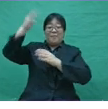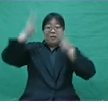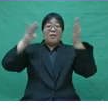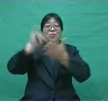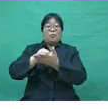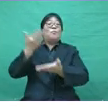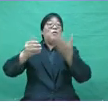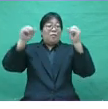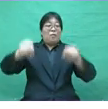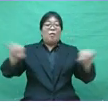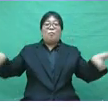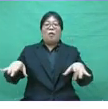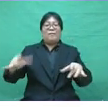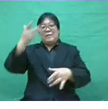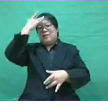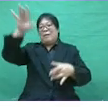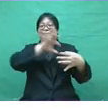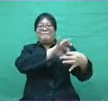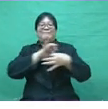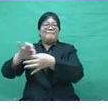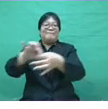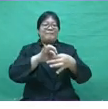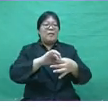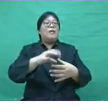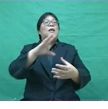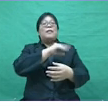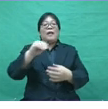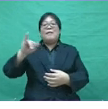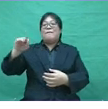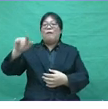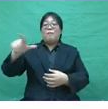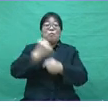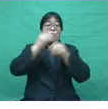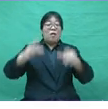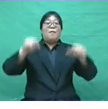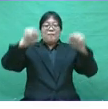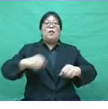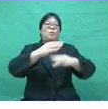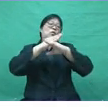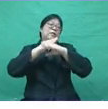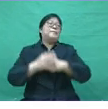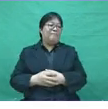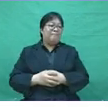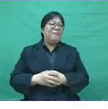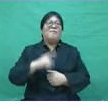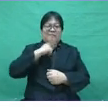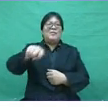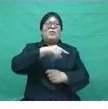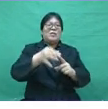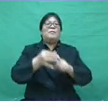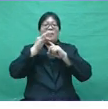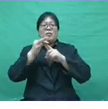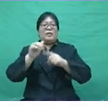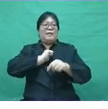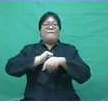of smart enforcement to ensure informal workers are protected. Given the dynamic features of the